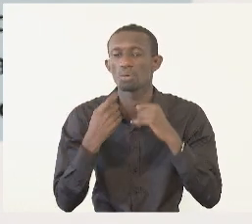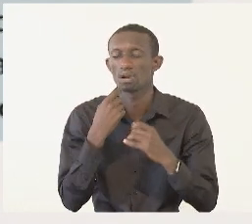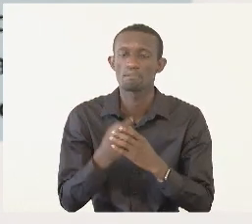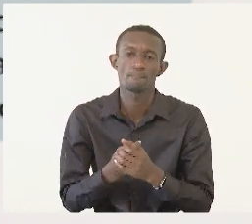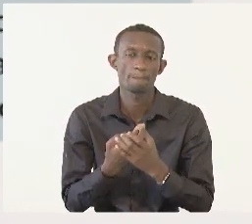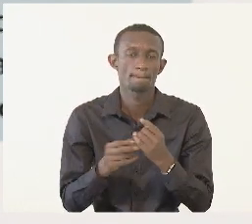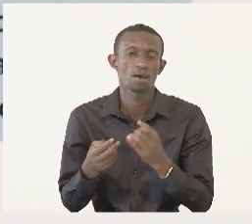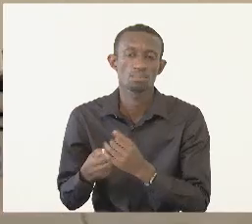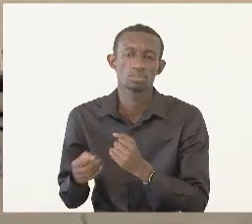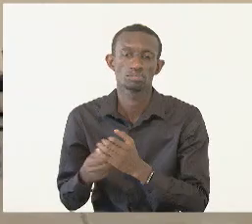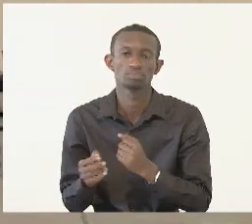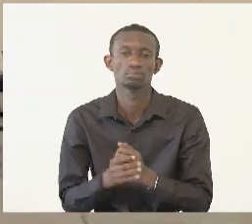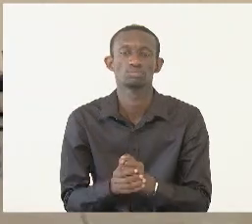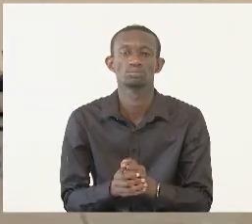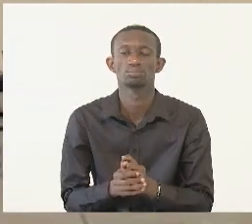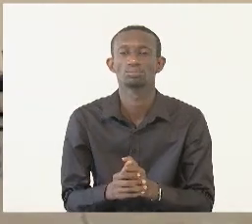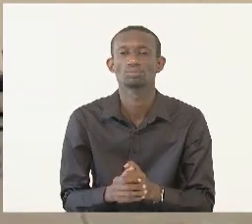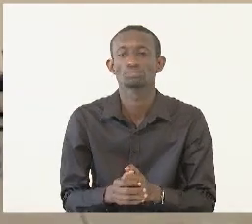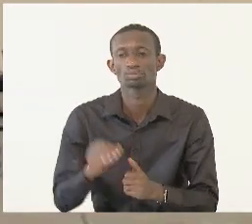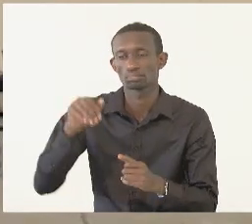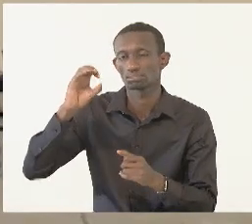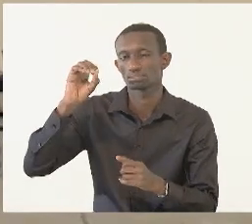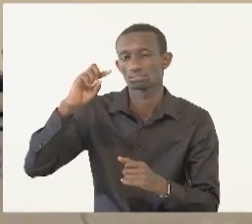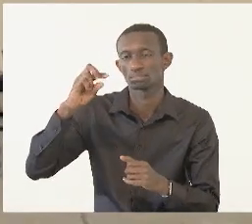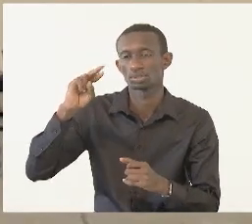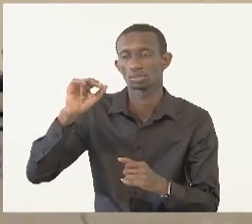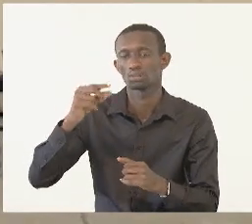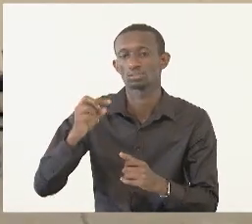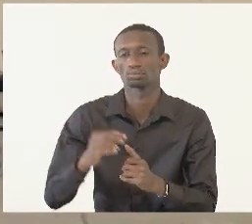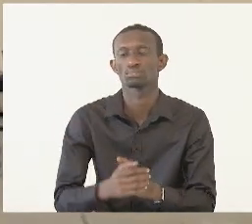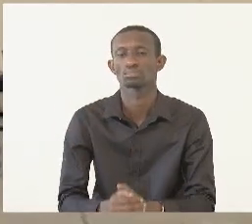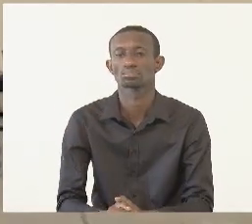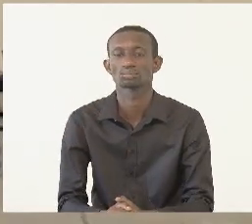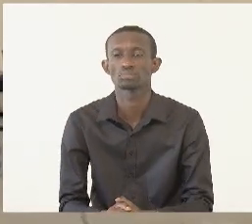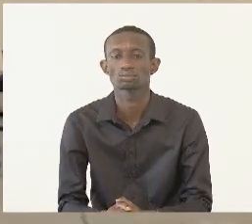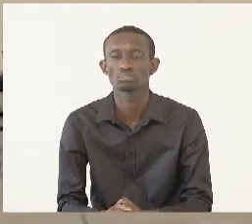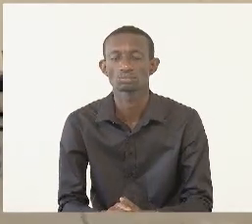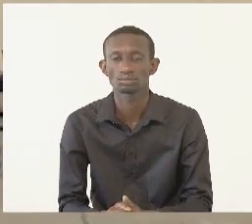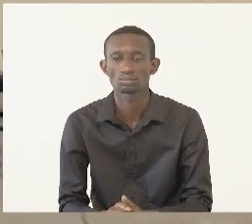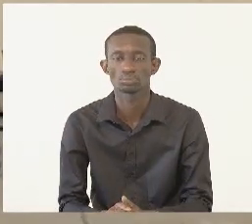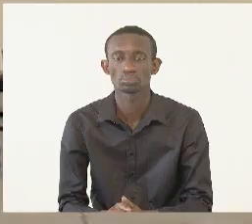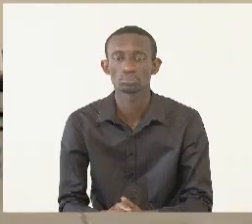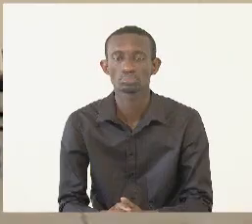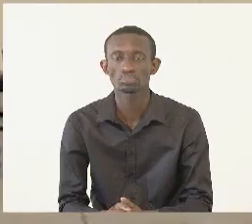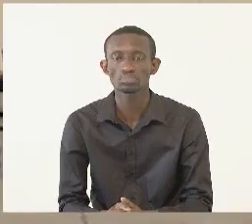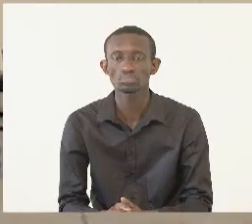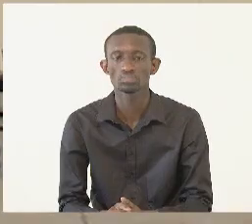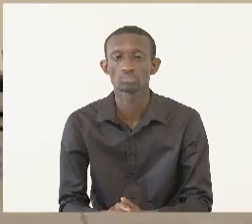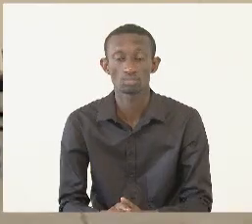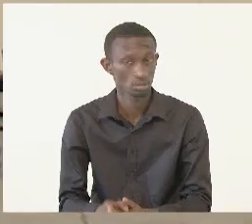these excretory organs. Let's have, of course,